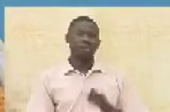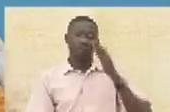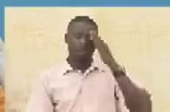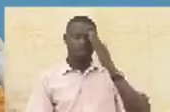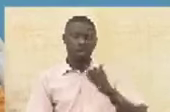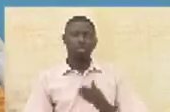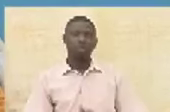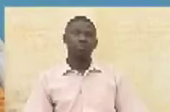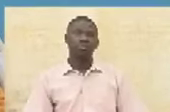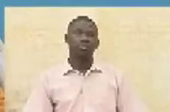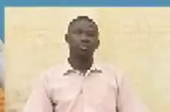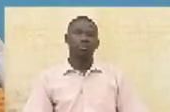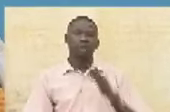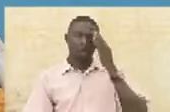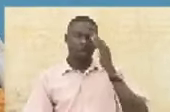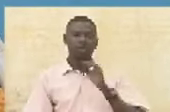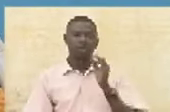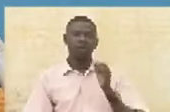you very much.